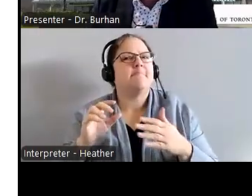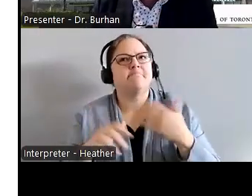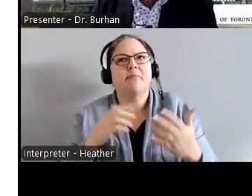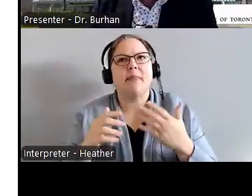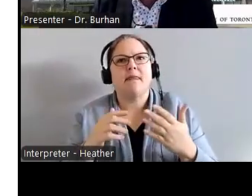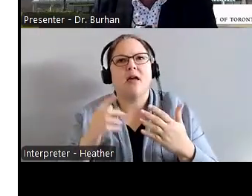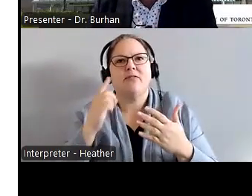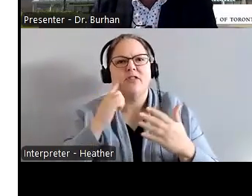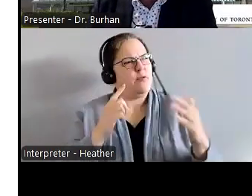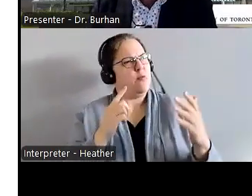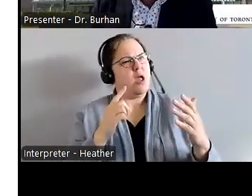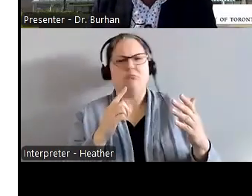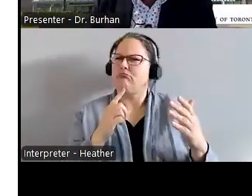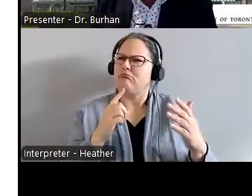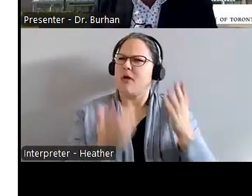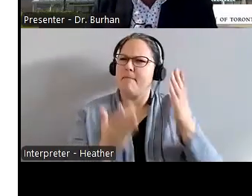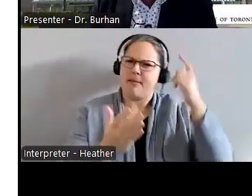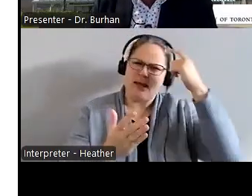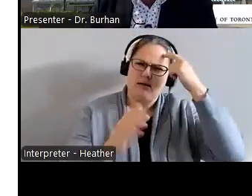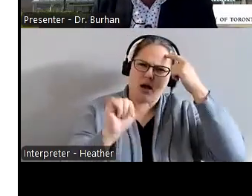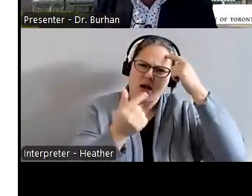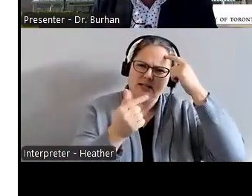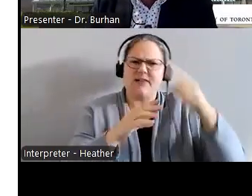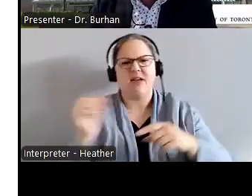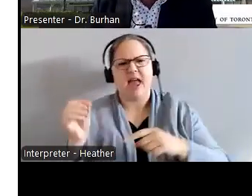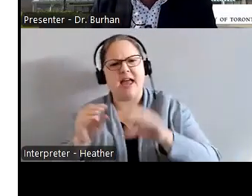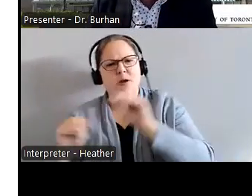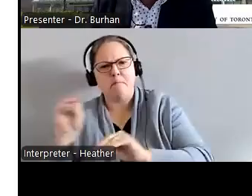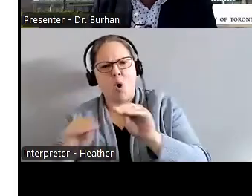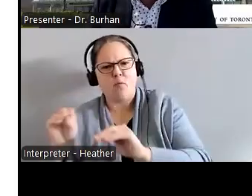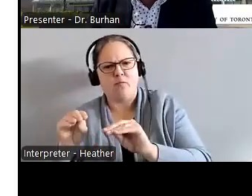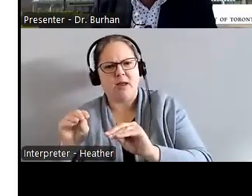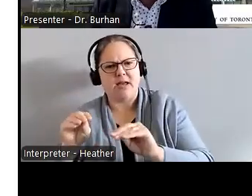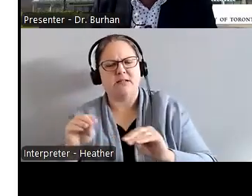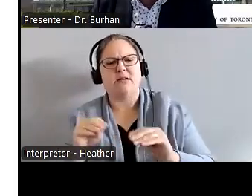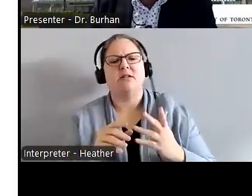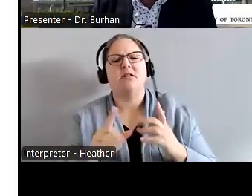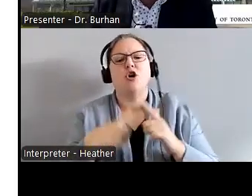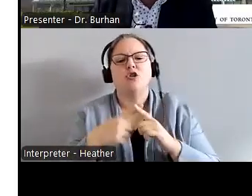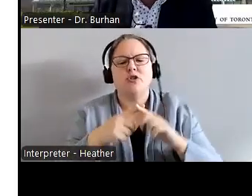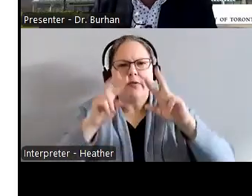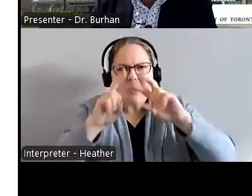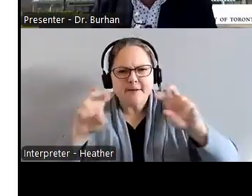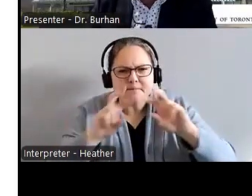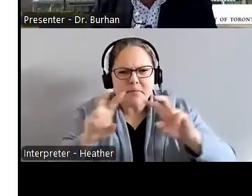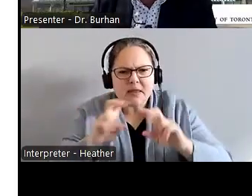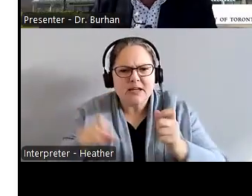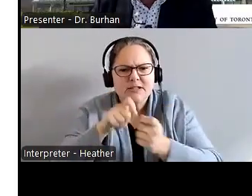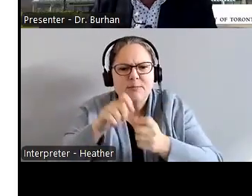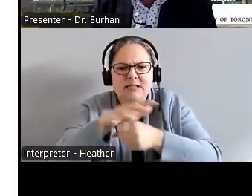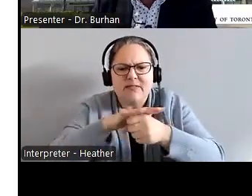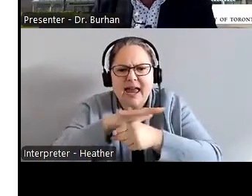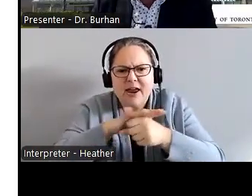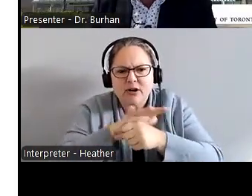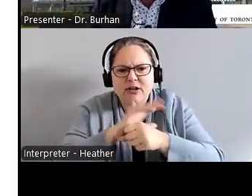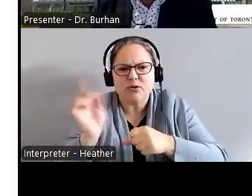motor kind of risk syndrome. And they obviously went ahead and looked at the specific correlates of that, which again overlaps with what